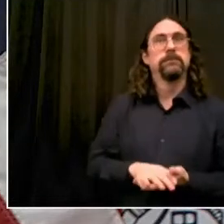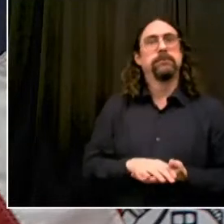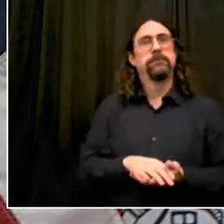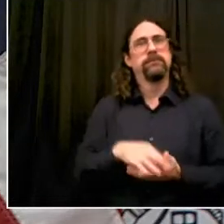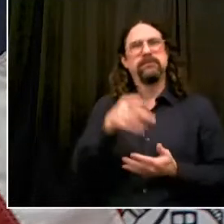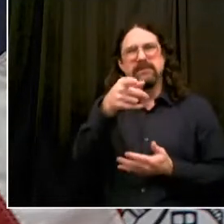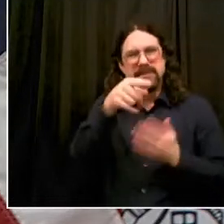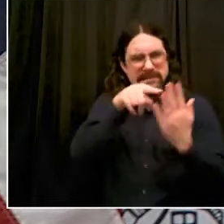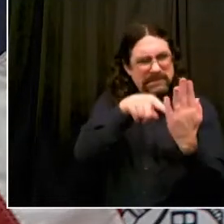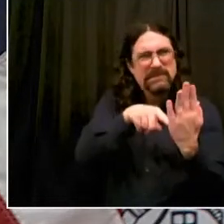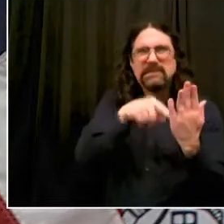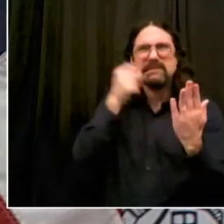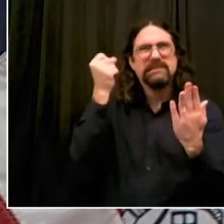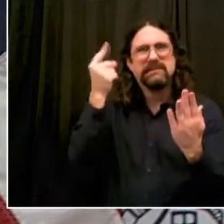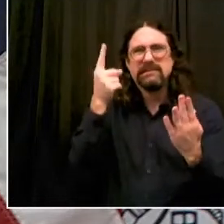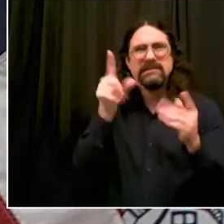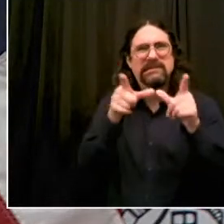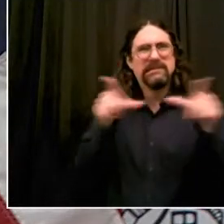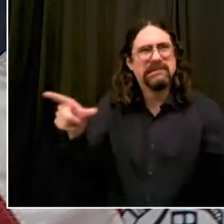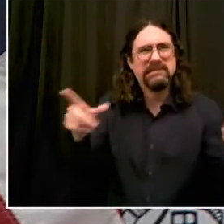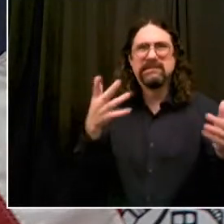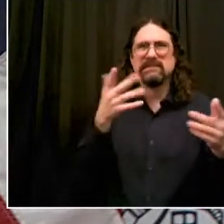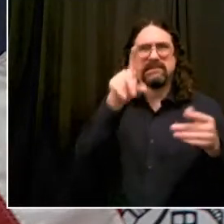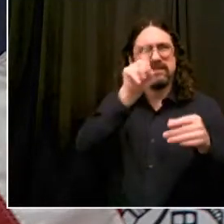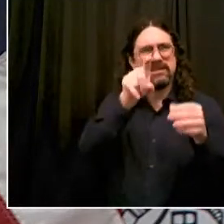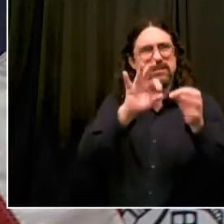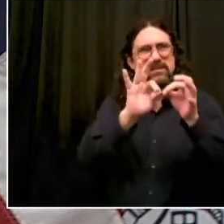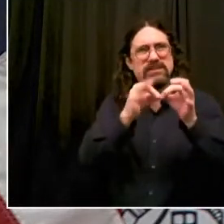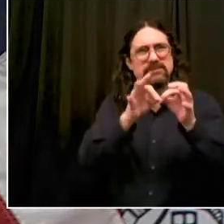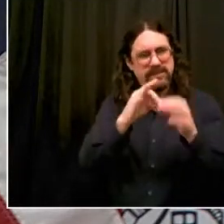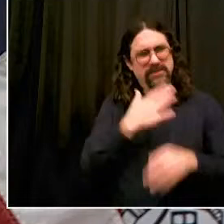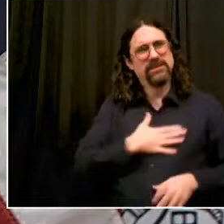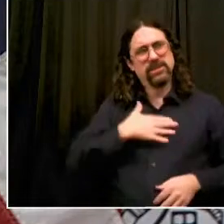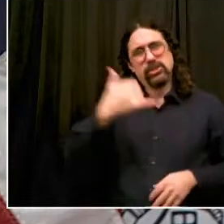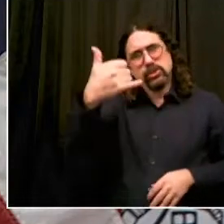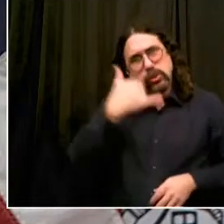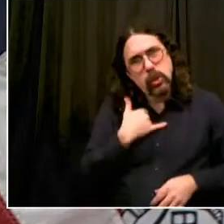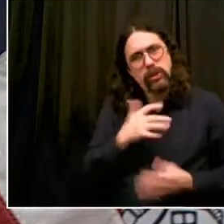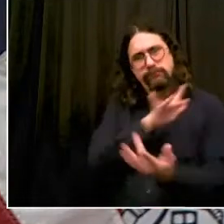December 7th, and then keep them open for the duration